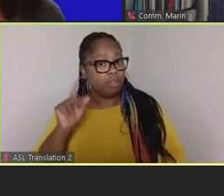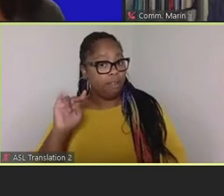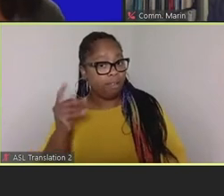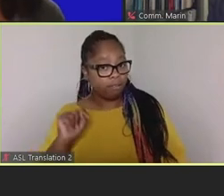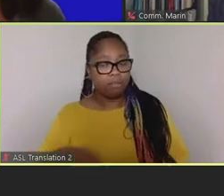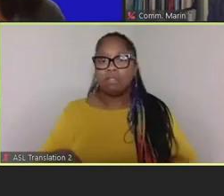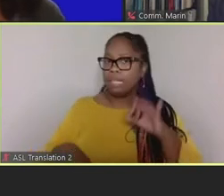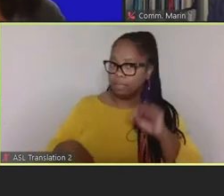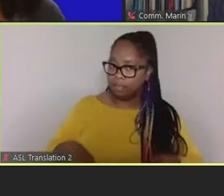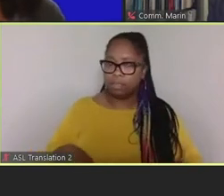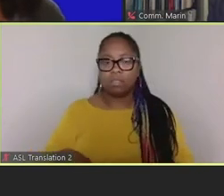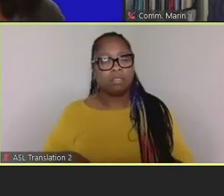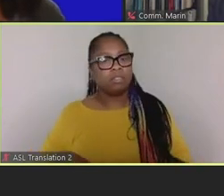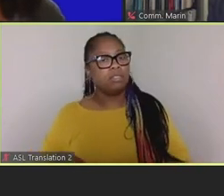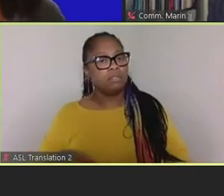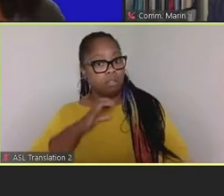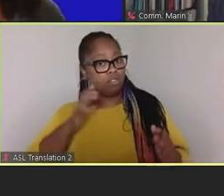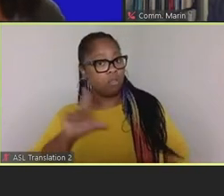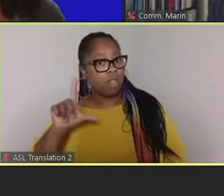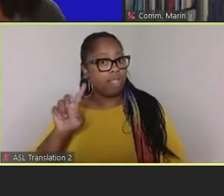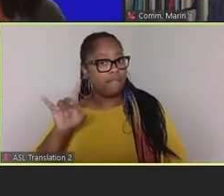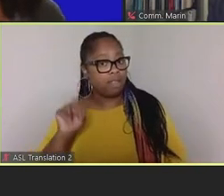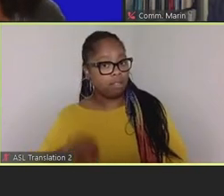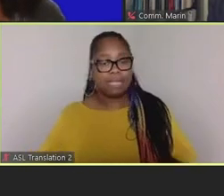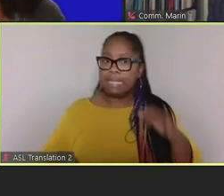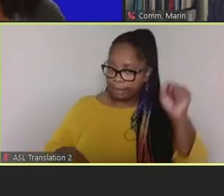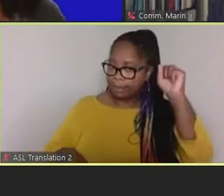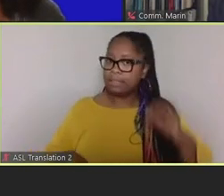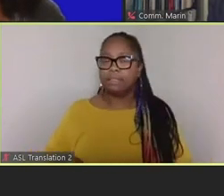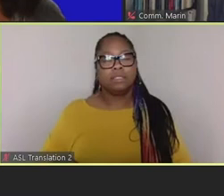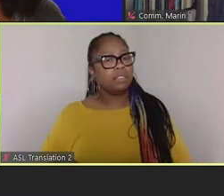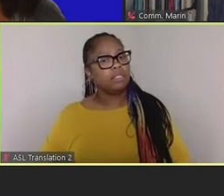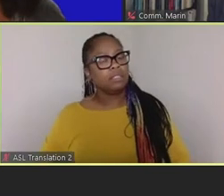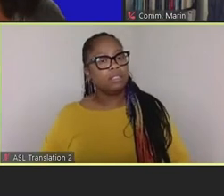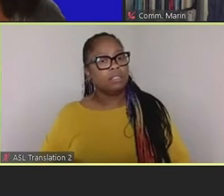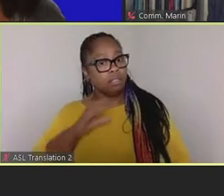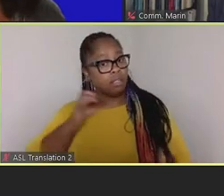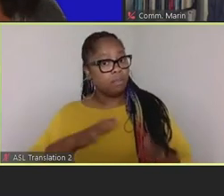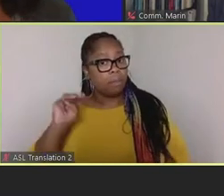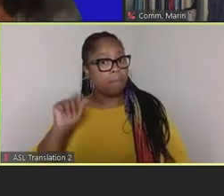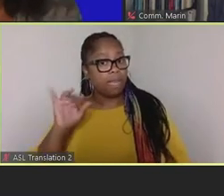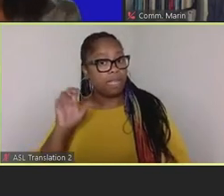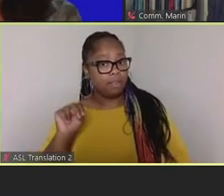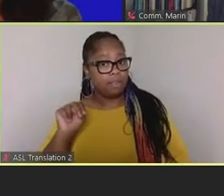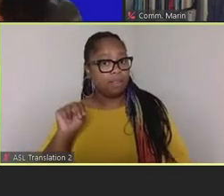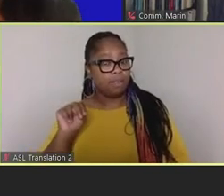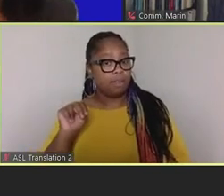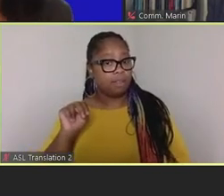Yes. Commissioner Levin. Yes. Commissioner Marin.